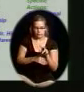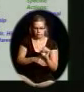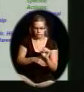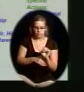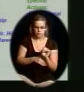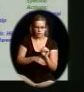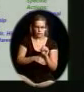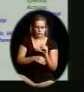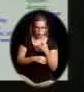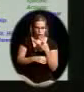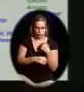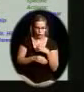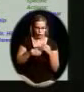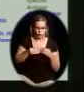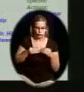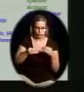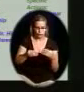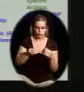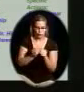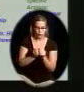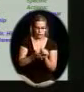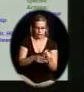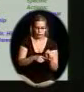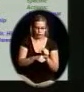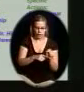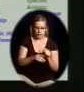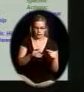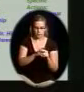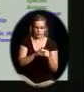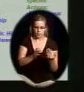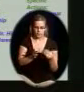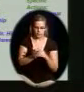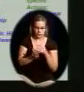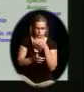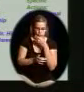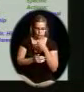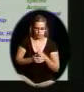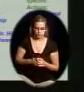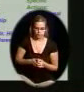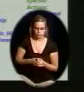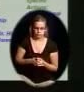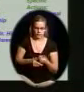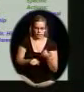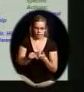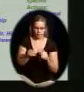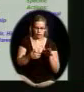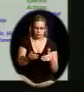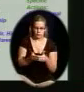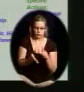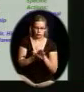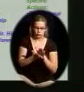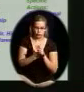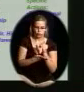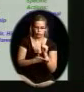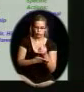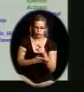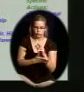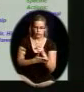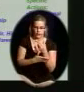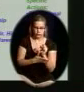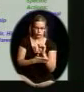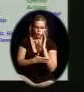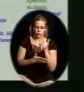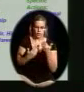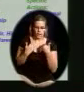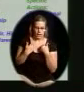about that, and we're moving that forward with training actually coming up again with that. And every middle school, junior high will have a parent group